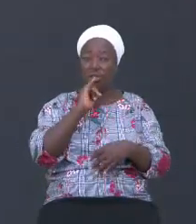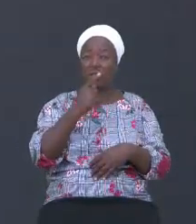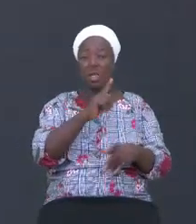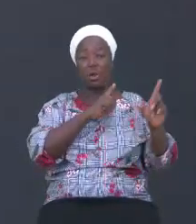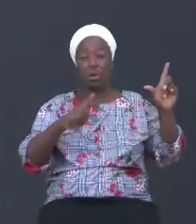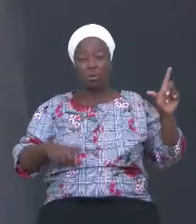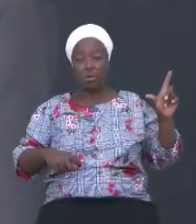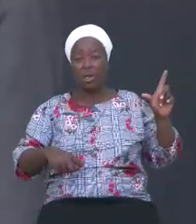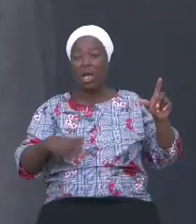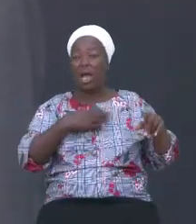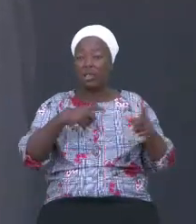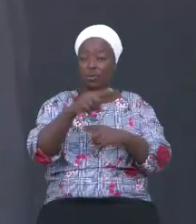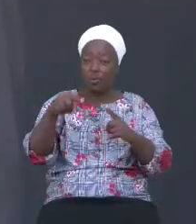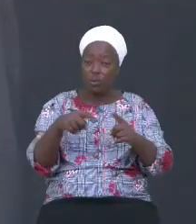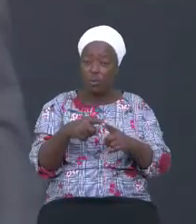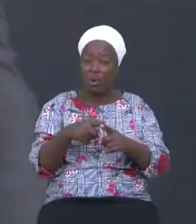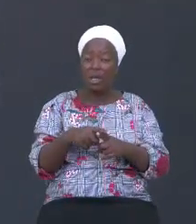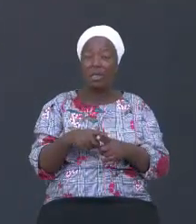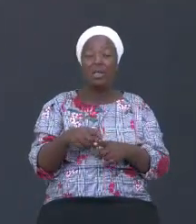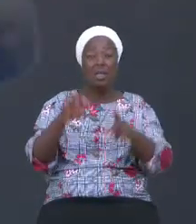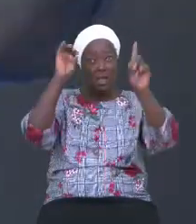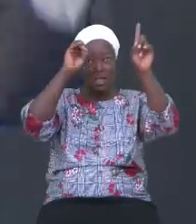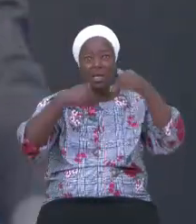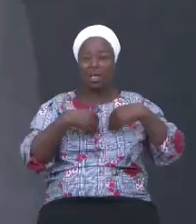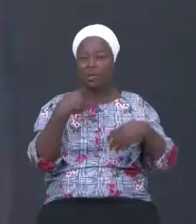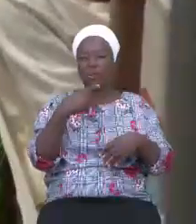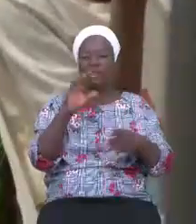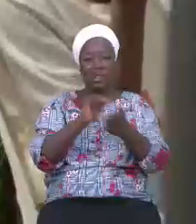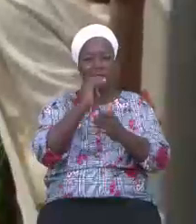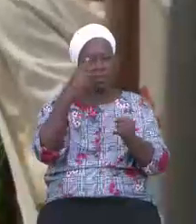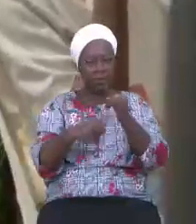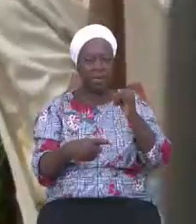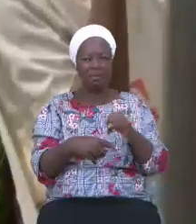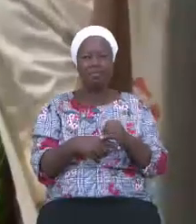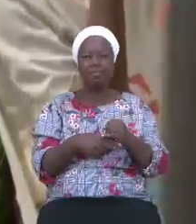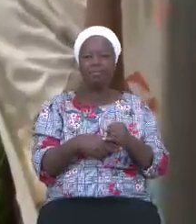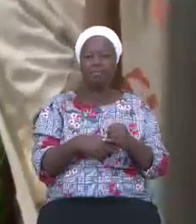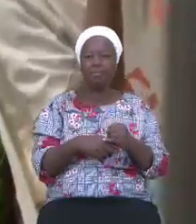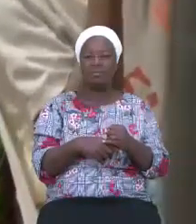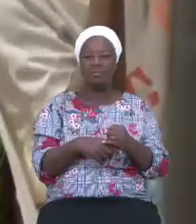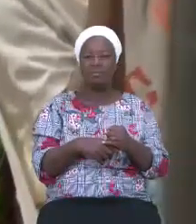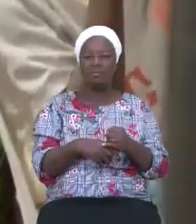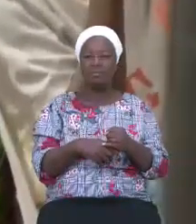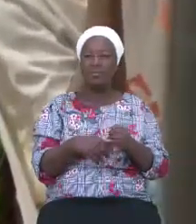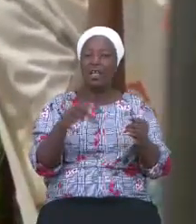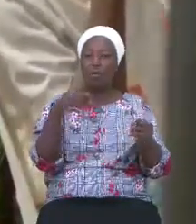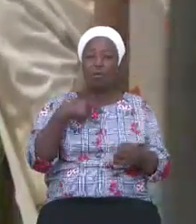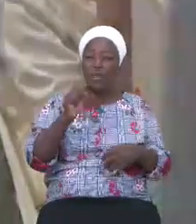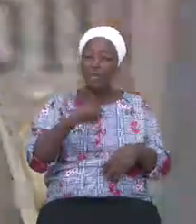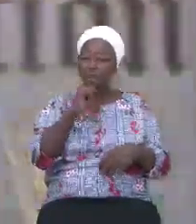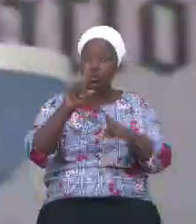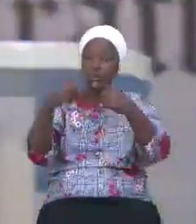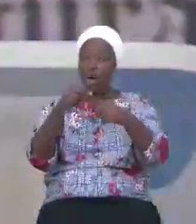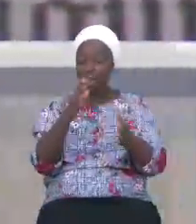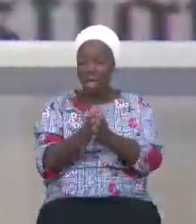Lord. And when he has spoken, that's final. We cannot go and ask Moses